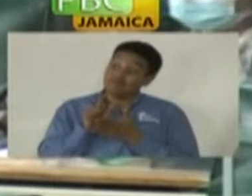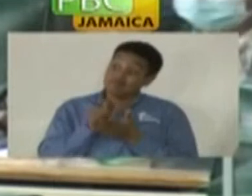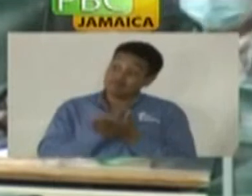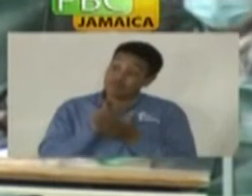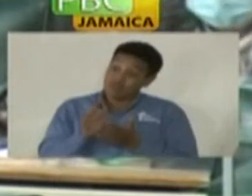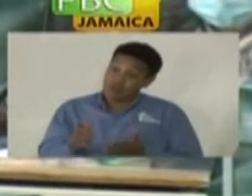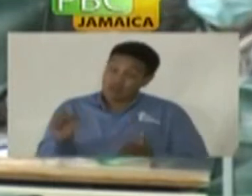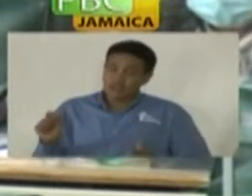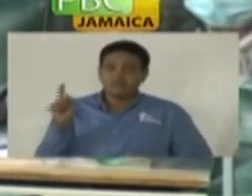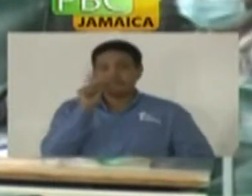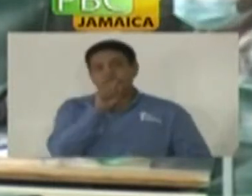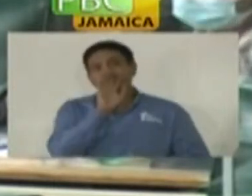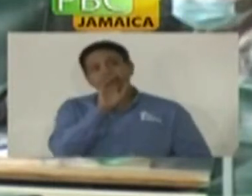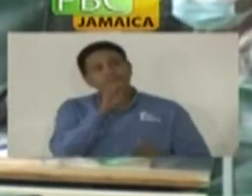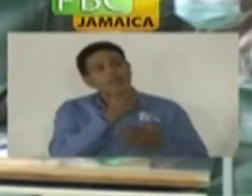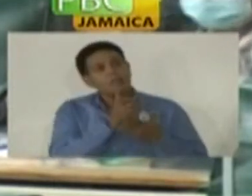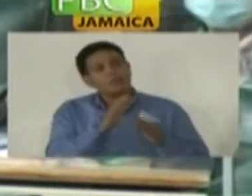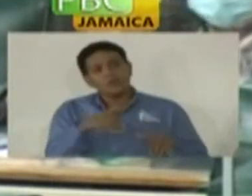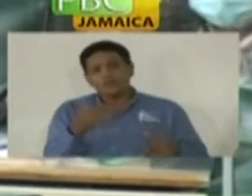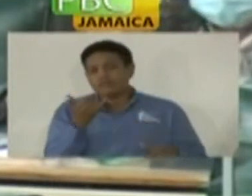right of appeal.